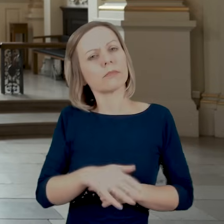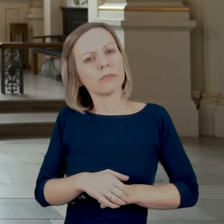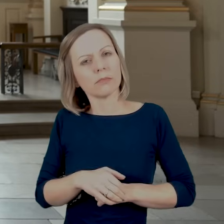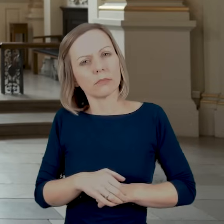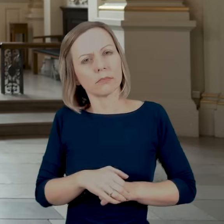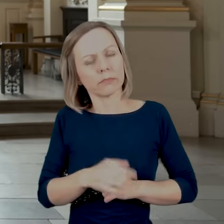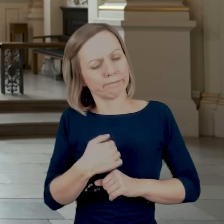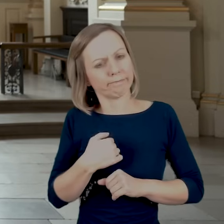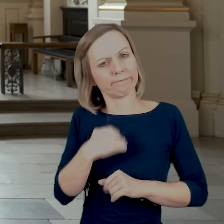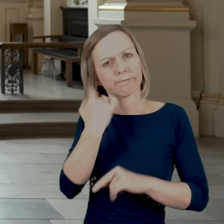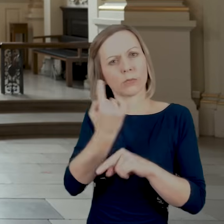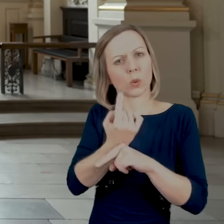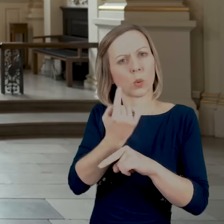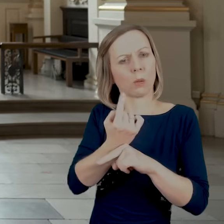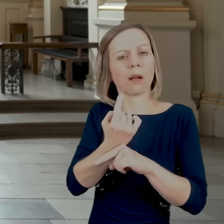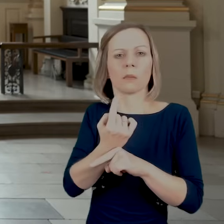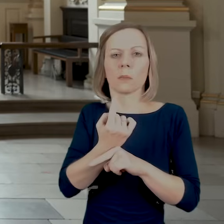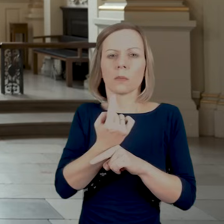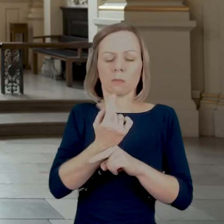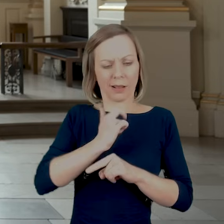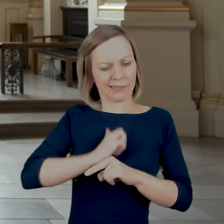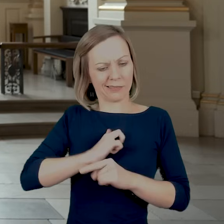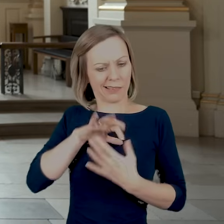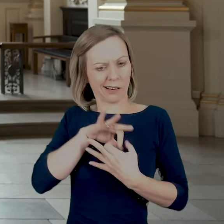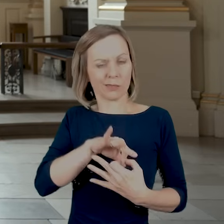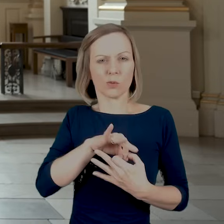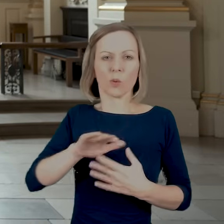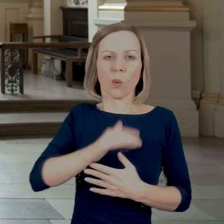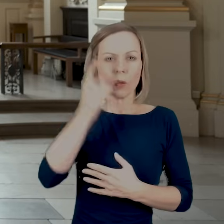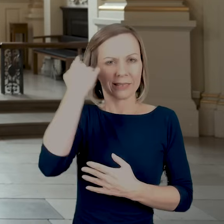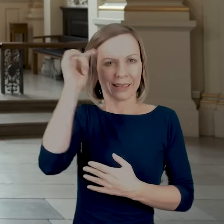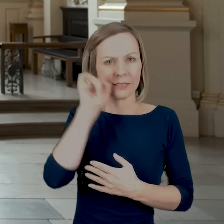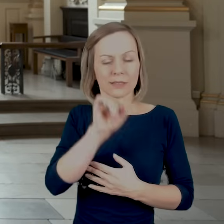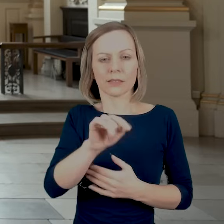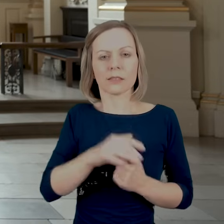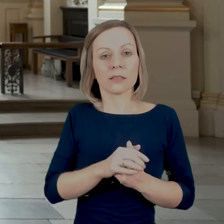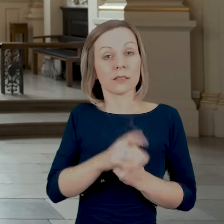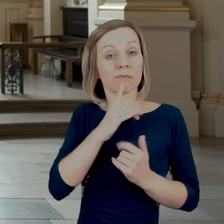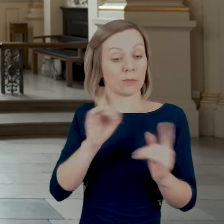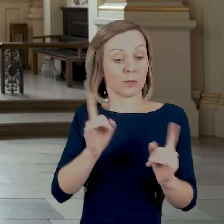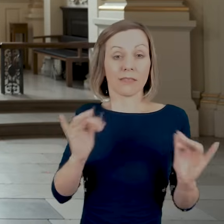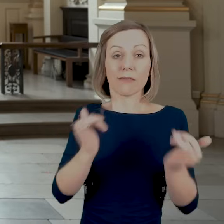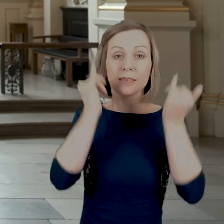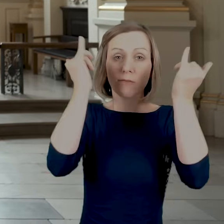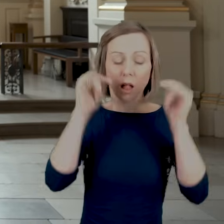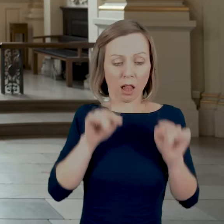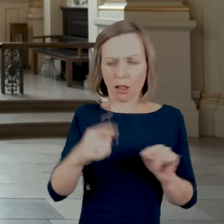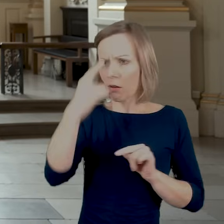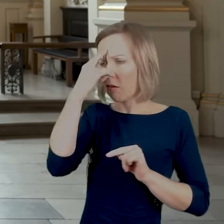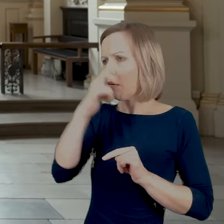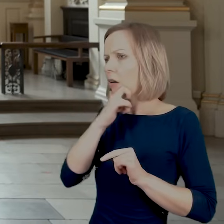and administrative problems. But I want to say a few words about the identity we find on this Feast of All